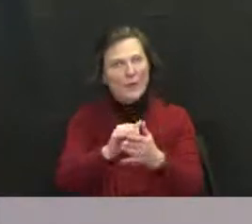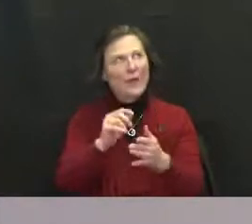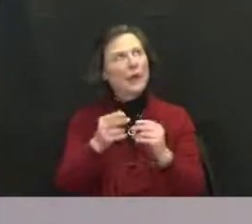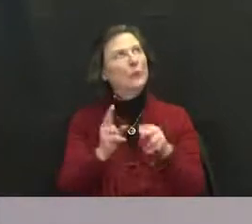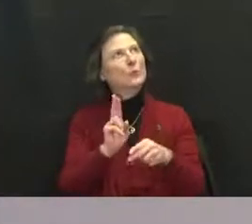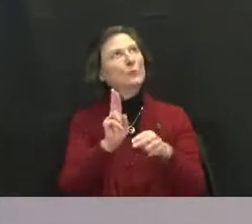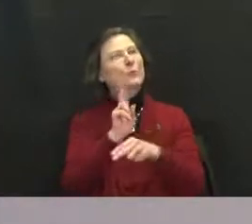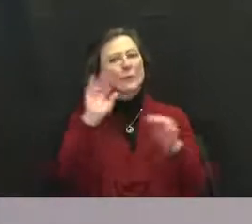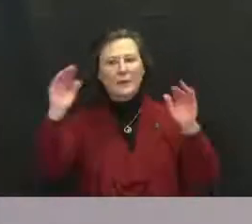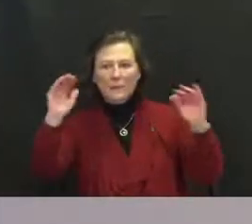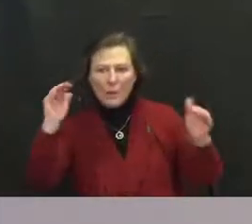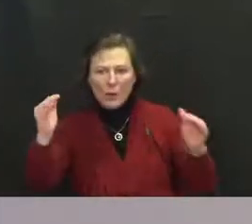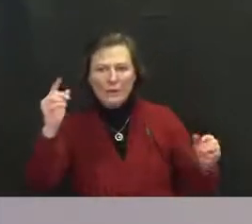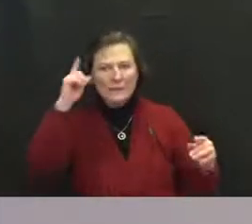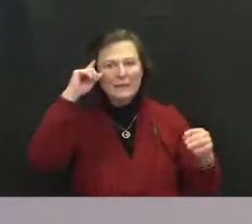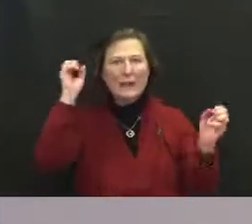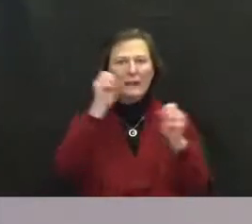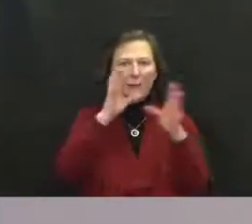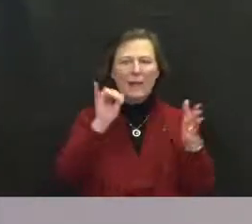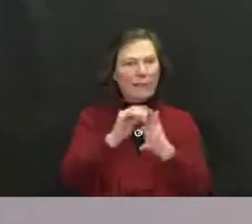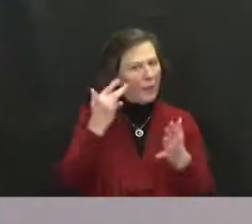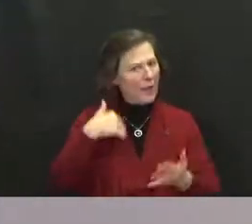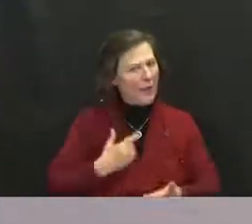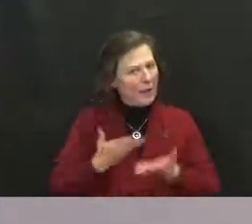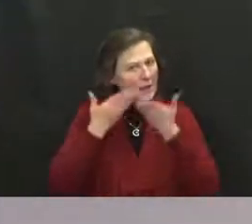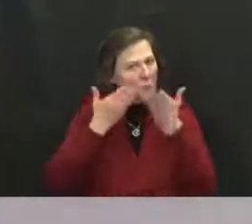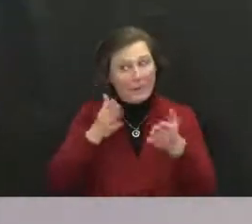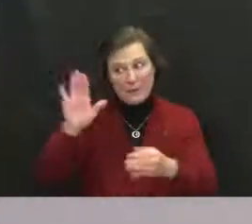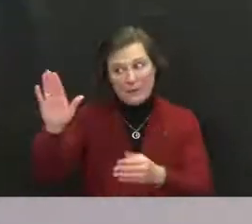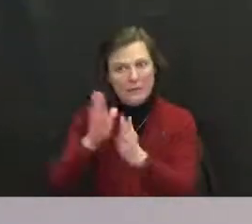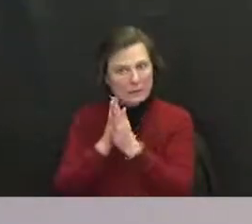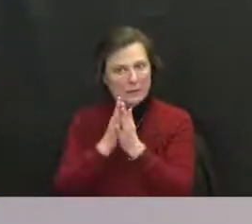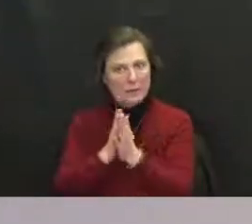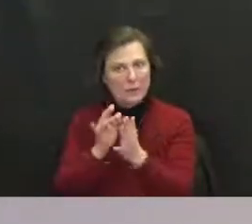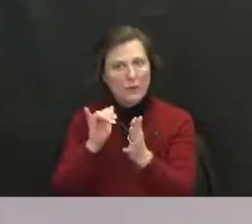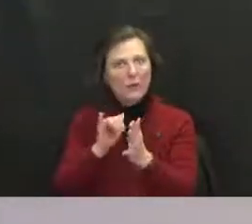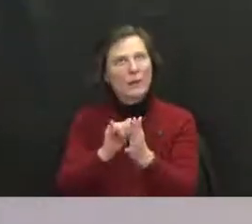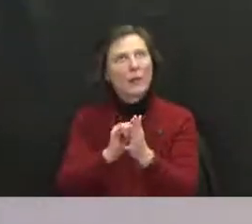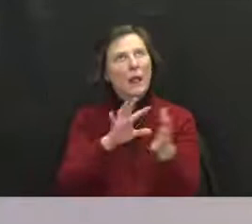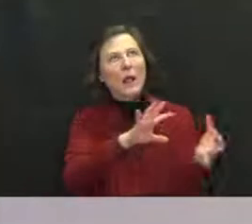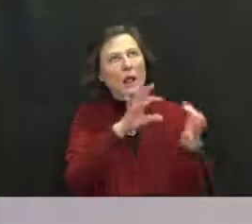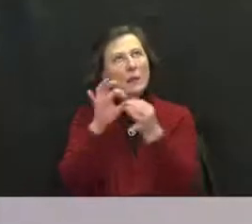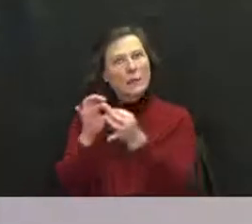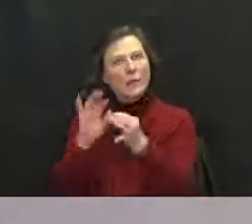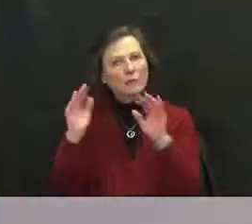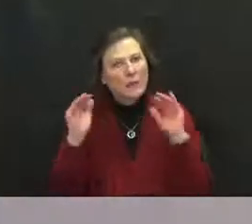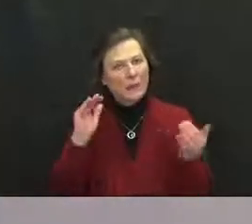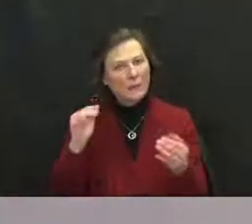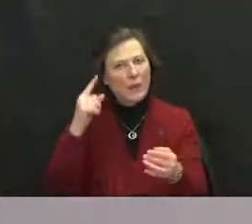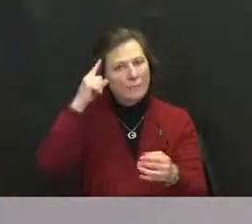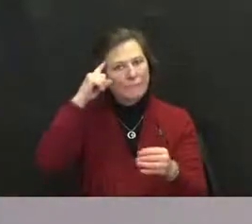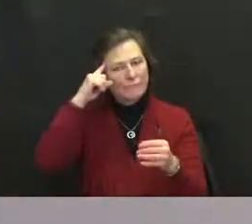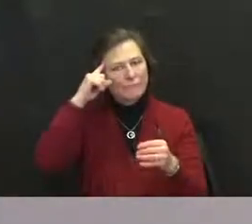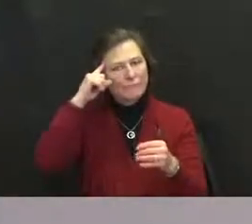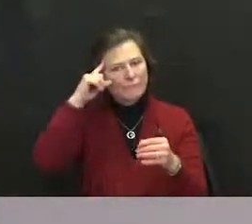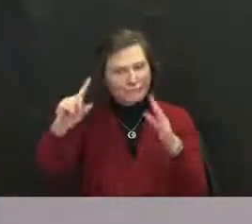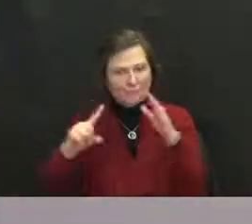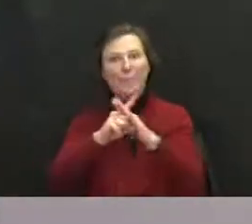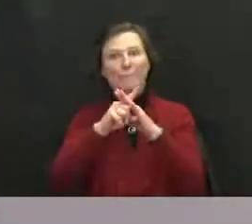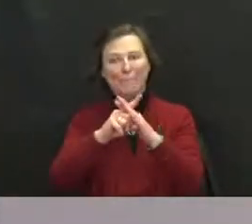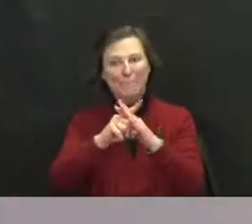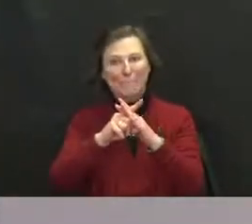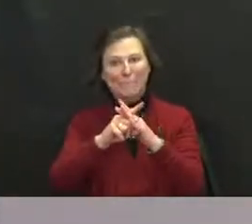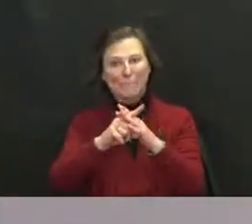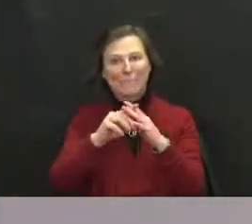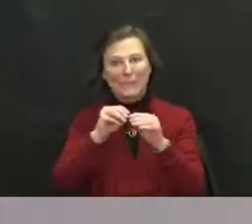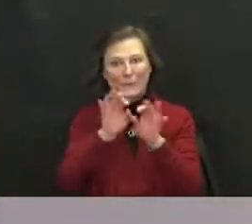And that's why I recommend his work, because those metaphors and images stick with you at important times and help you reframe